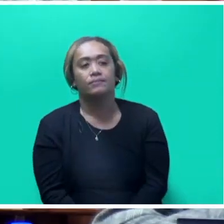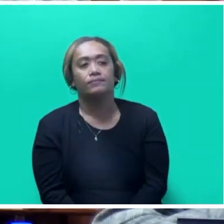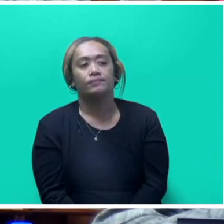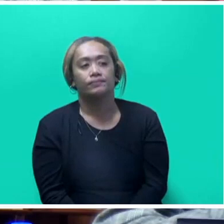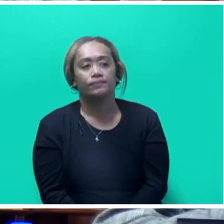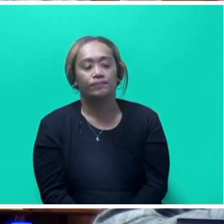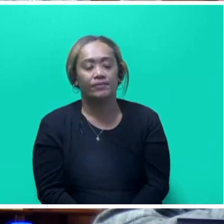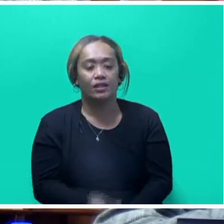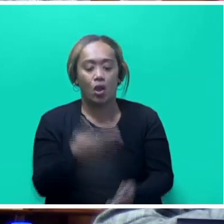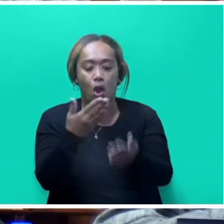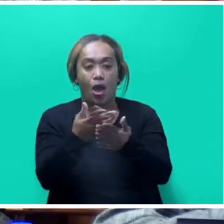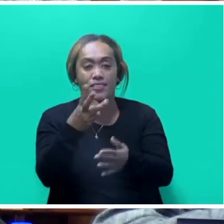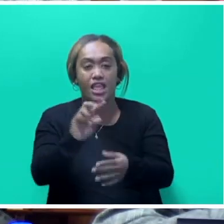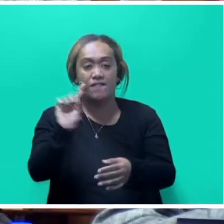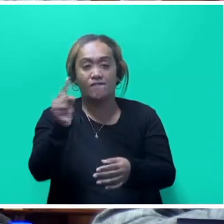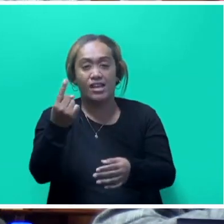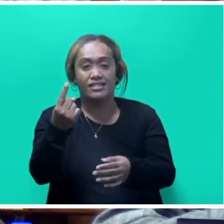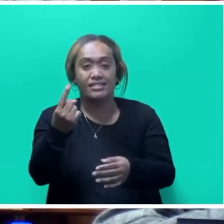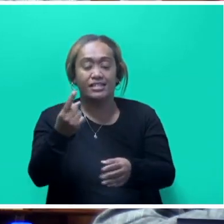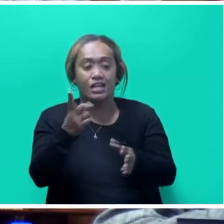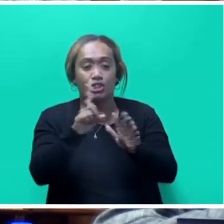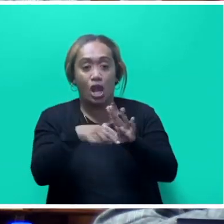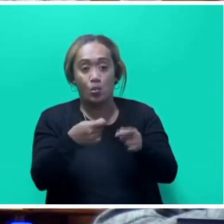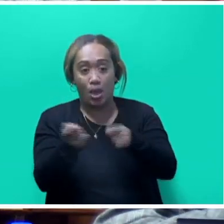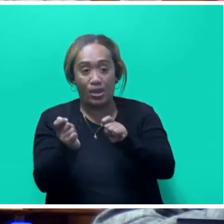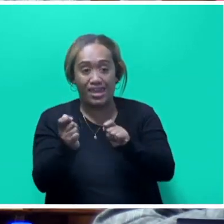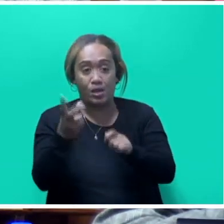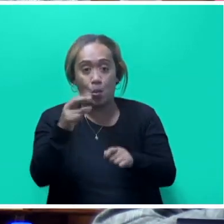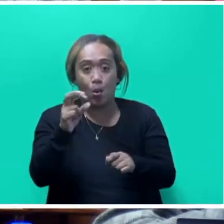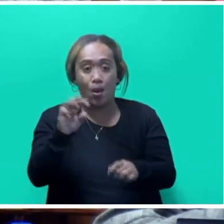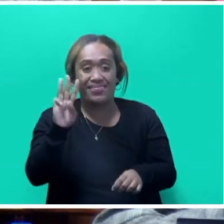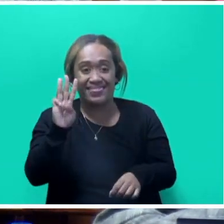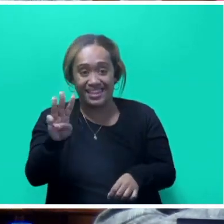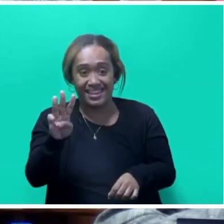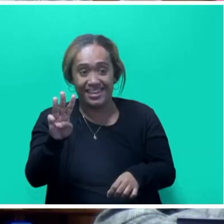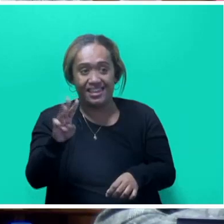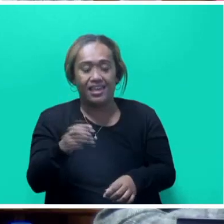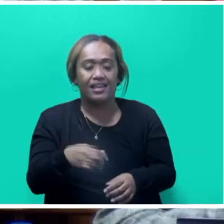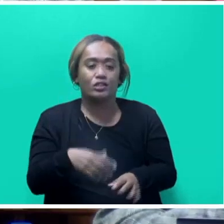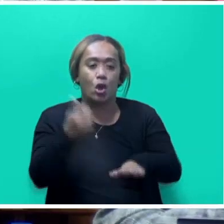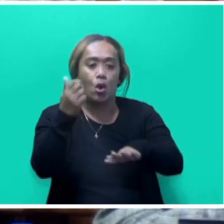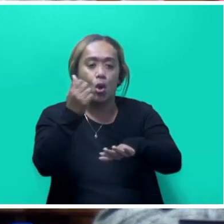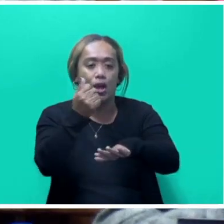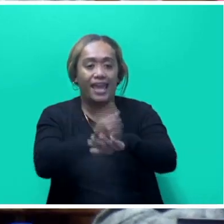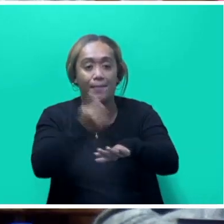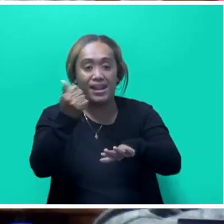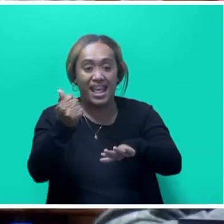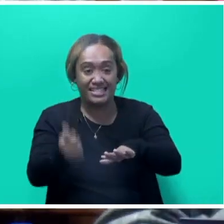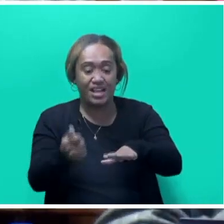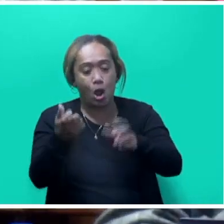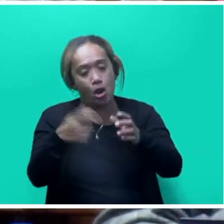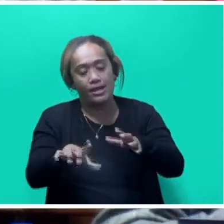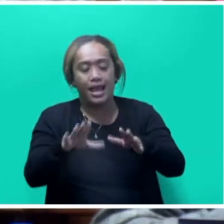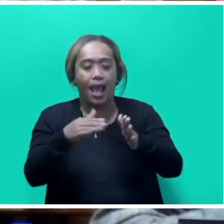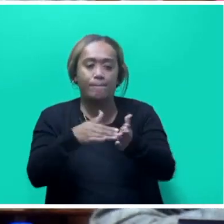On the 31st of January 2023, Mr. Speaker, sir, the Cabinet approved a working group for